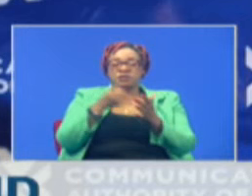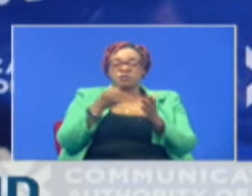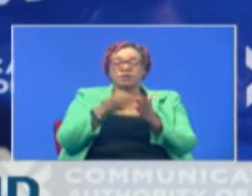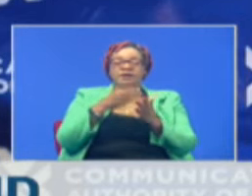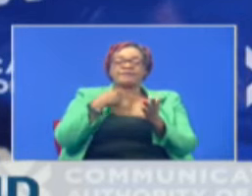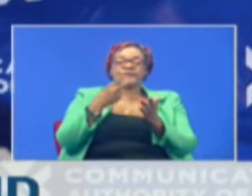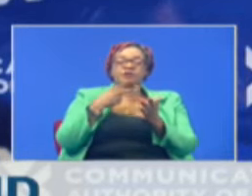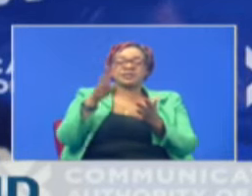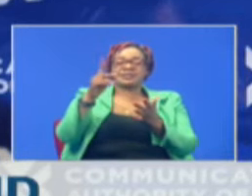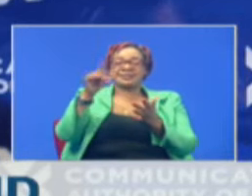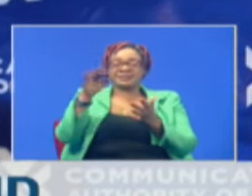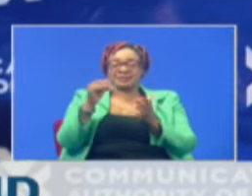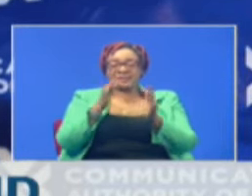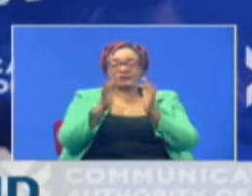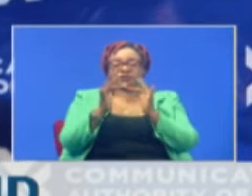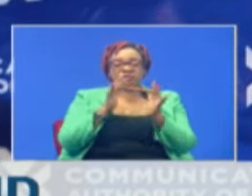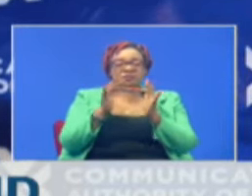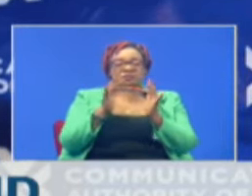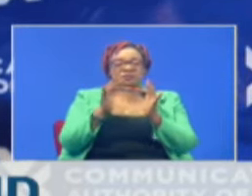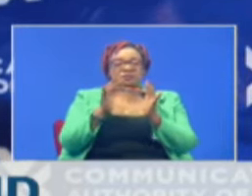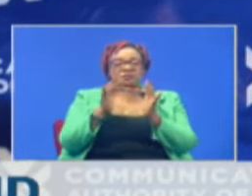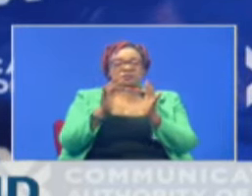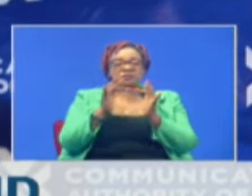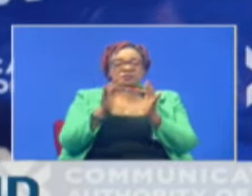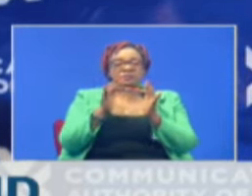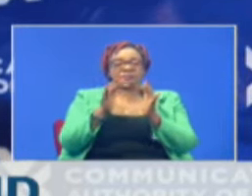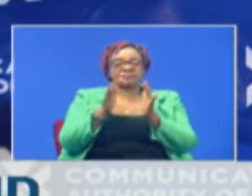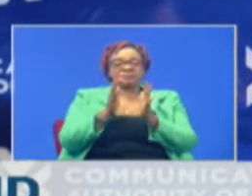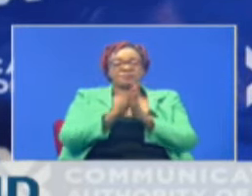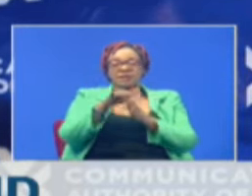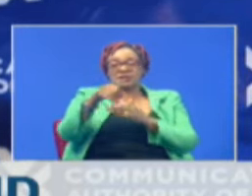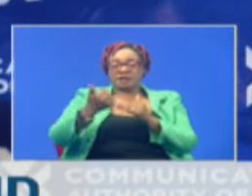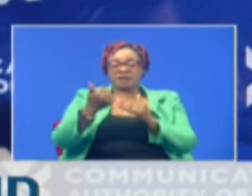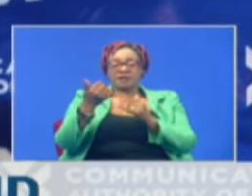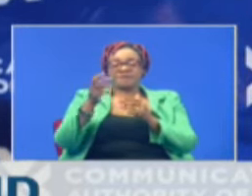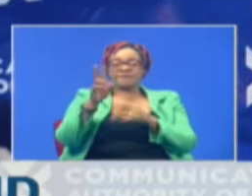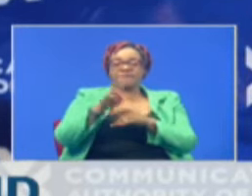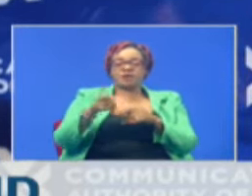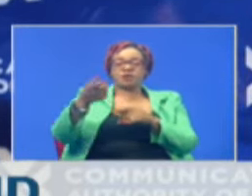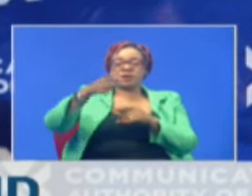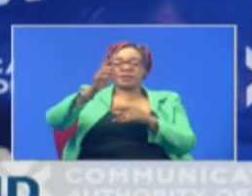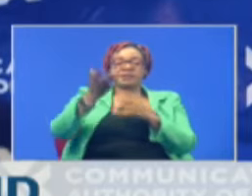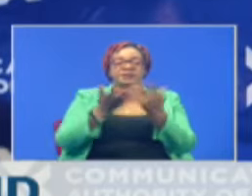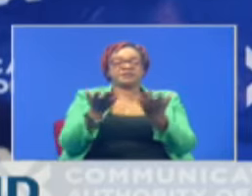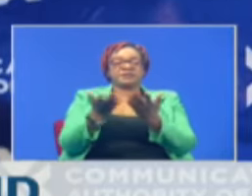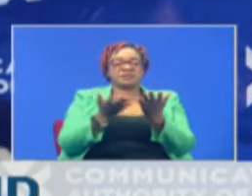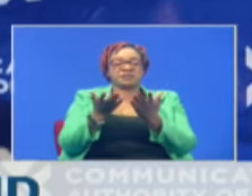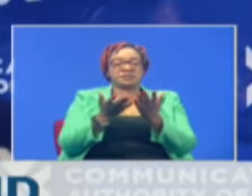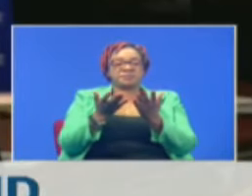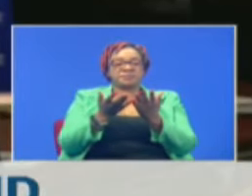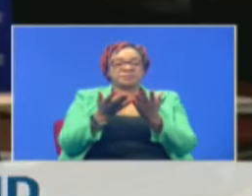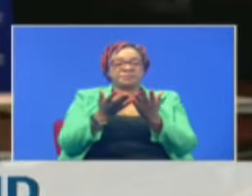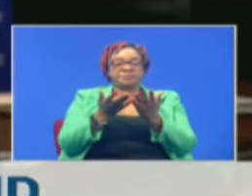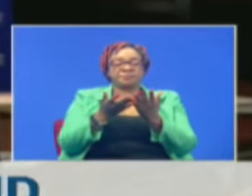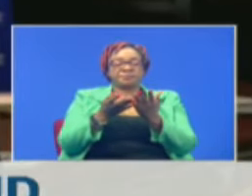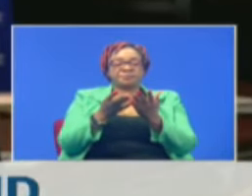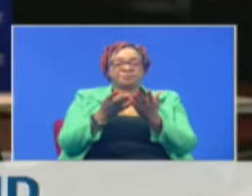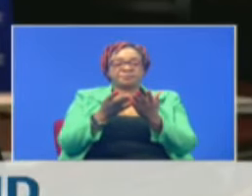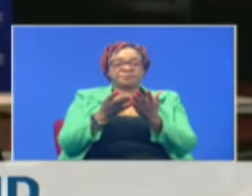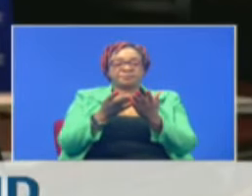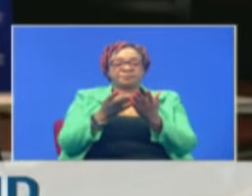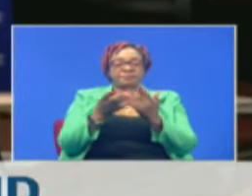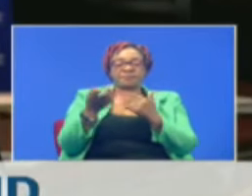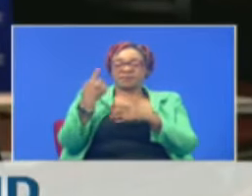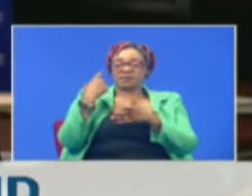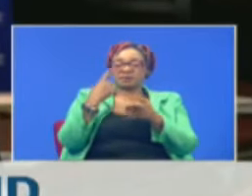data, internet, and a bouquet of other valued added services, including mobile money. Last year, we